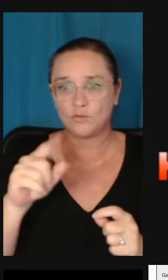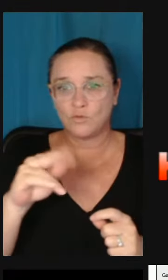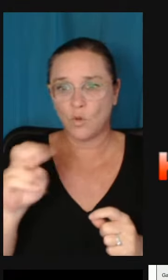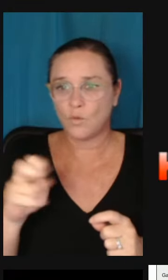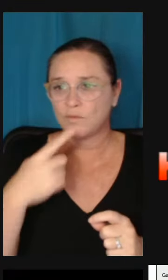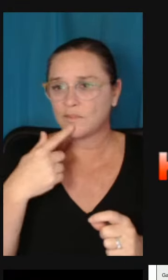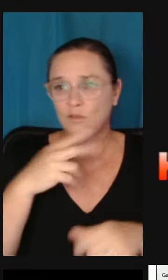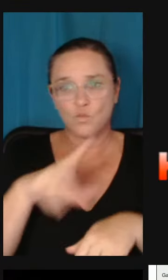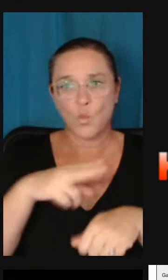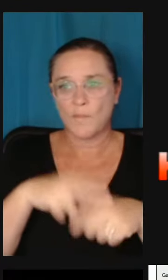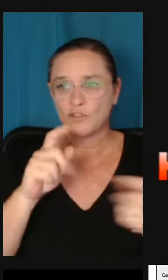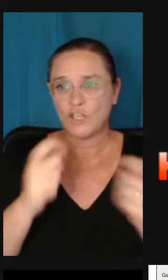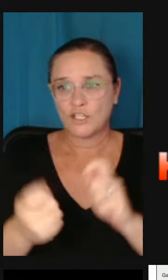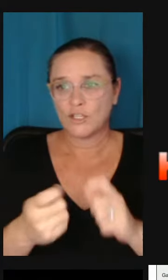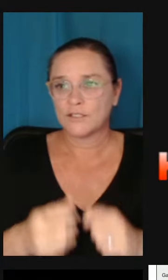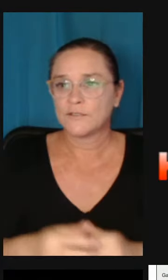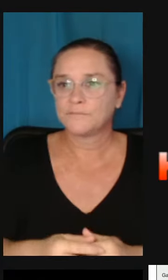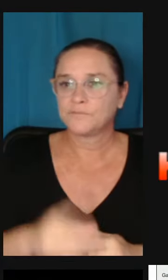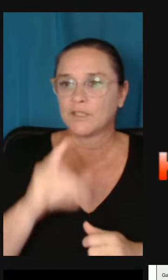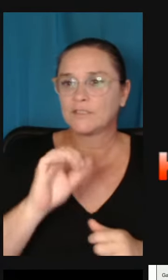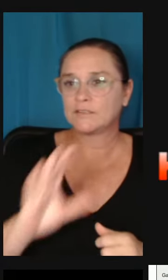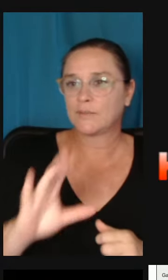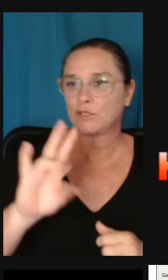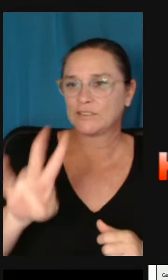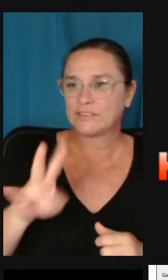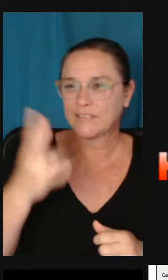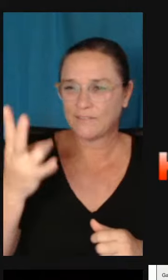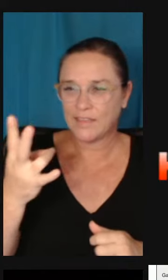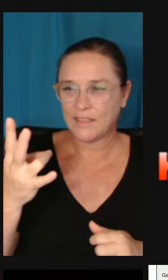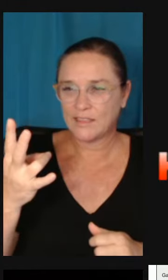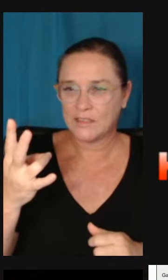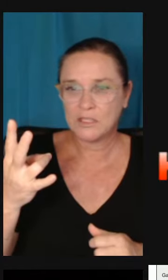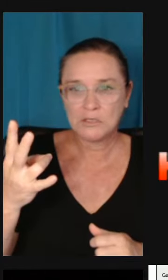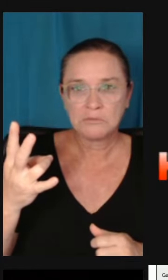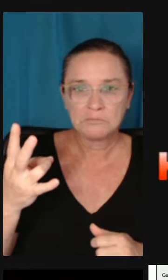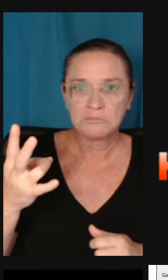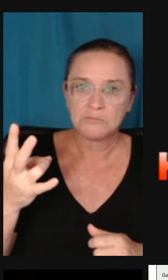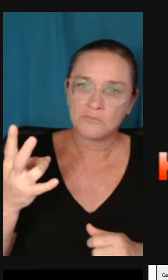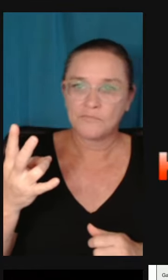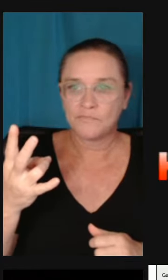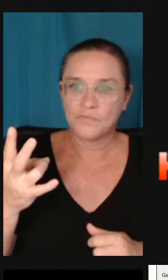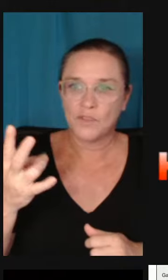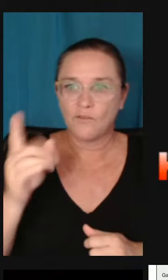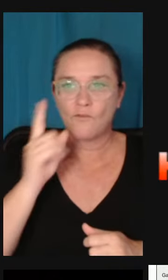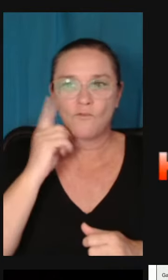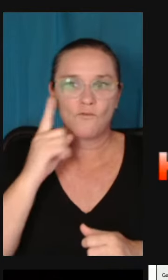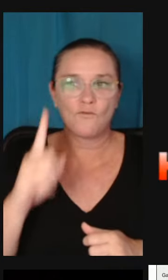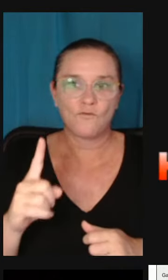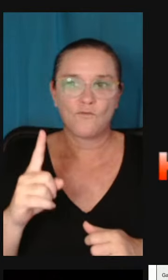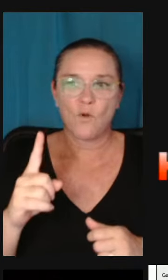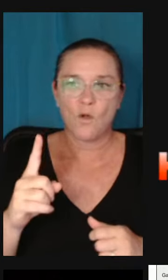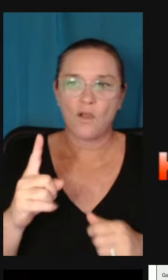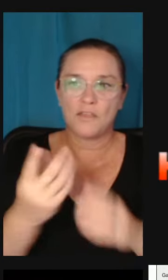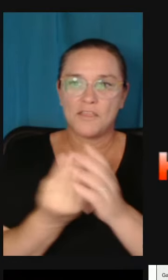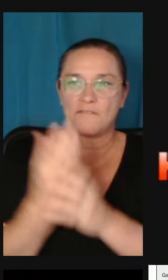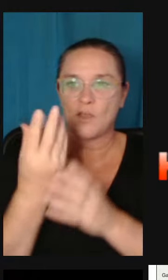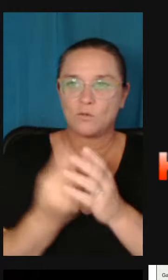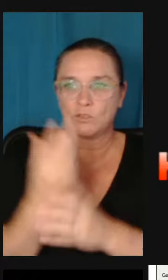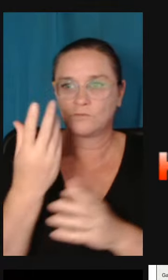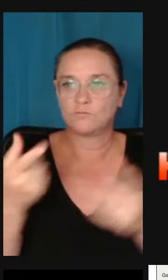note December and 7th, the most likely time for fountains to begin, with the larger window from the 6th to the